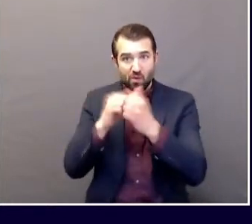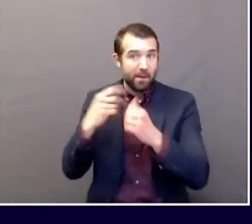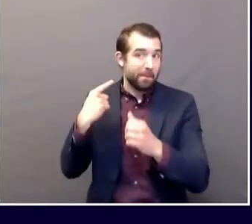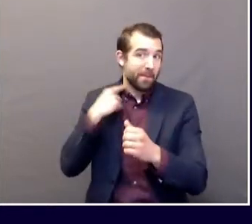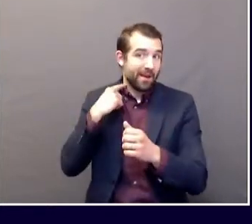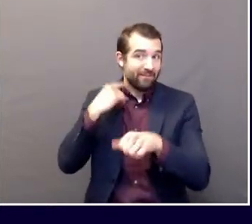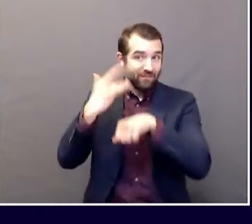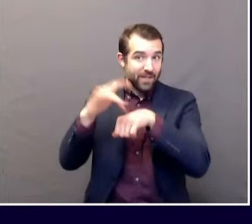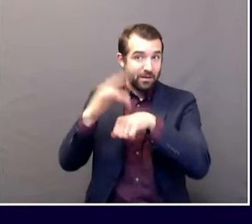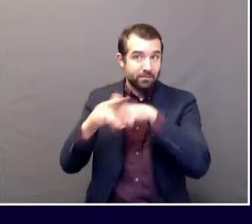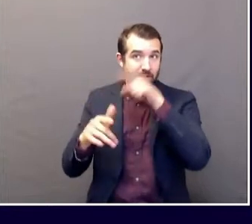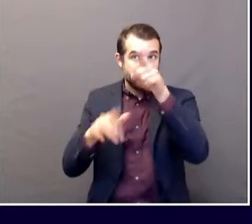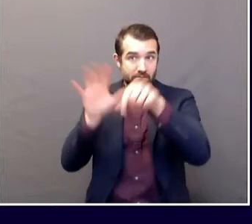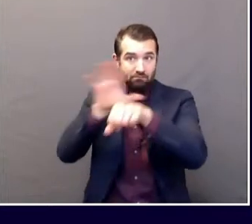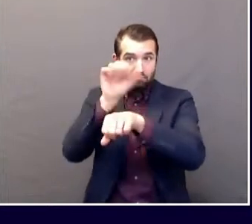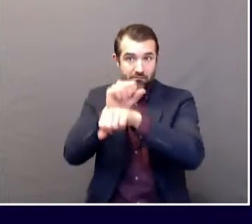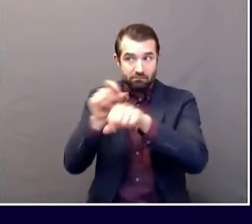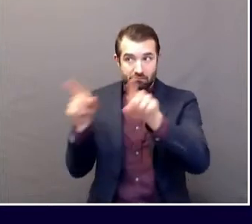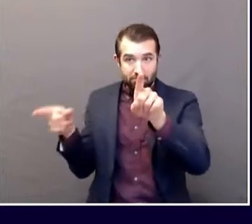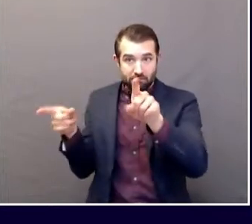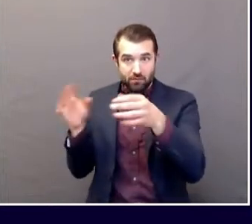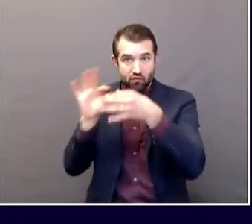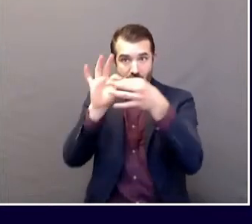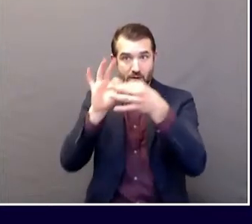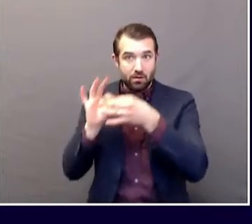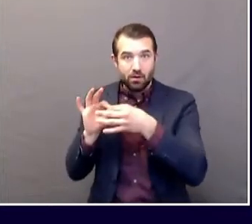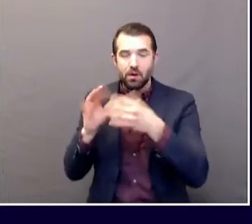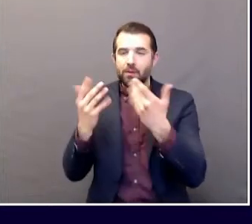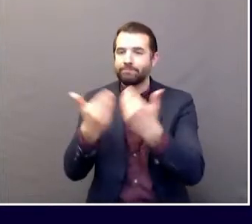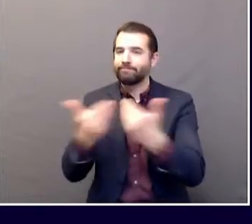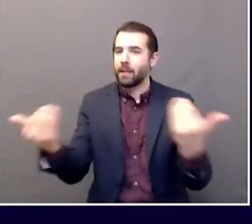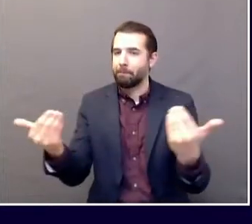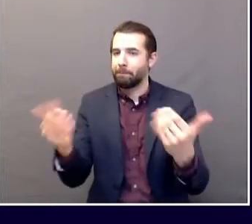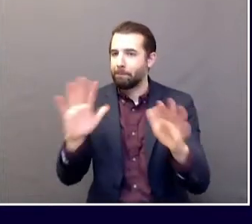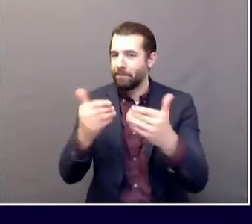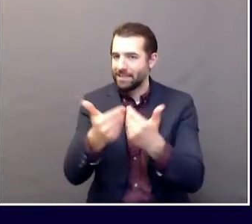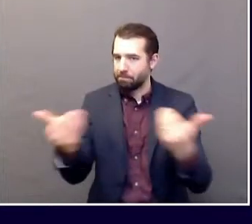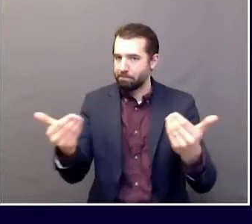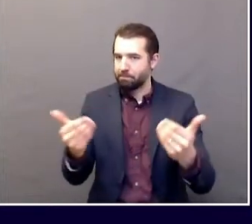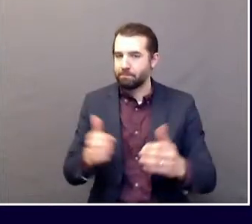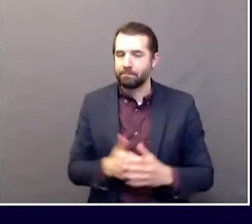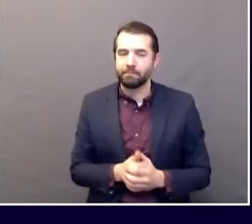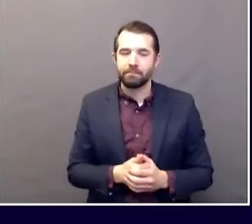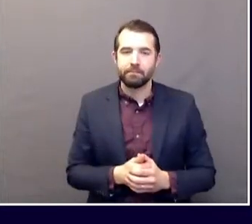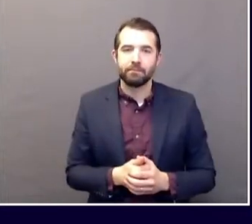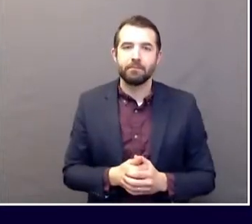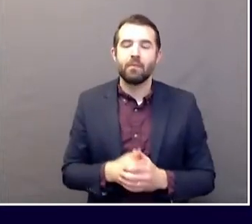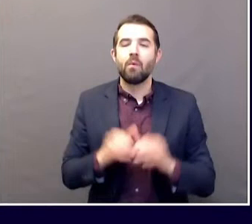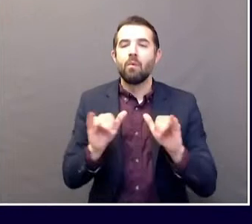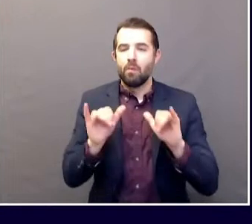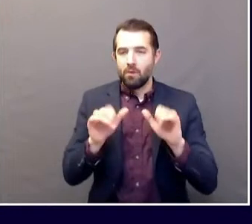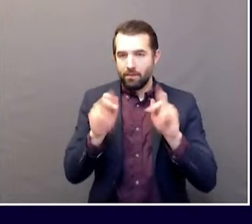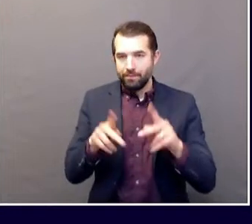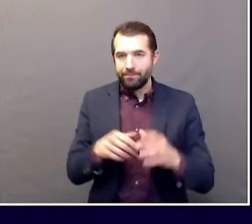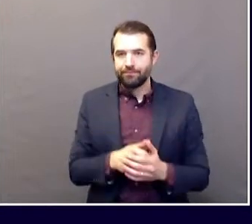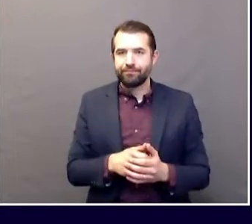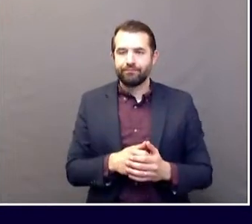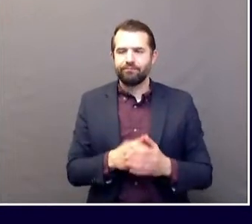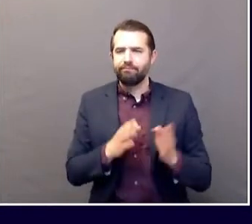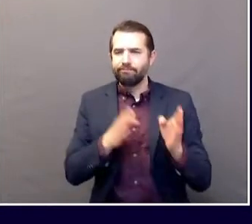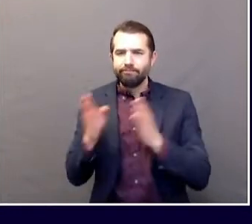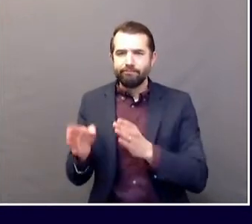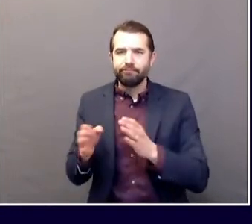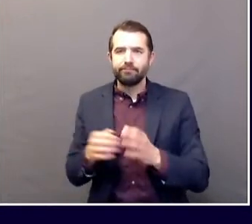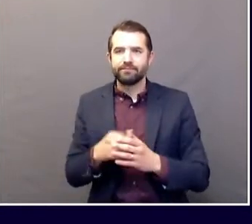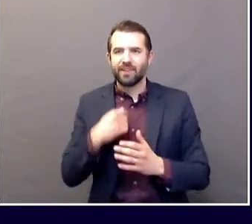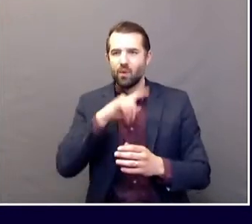separate things. Okay, thanks. Mm-hmm. And then with respect to vaccinations, the state, I think it was last week, made an announcement saying